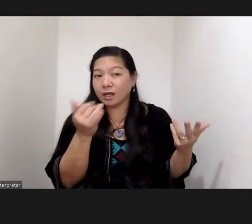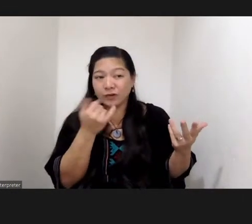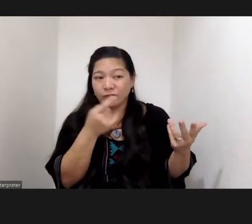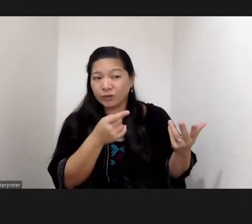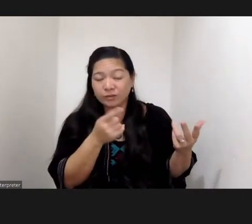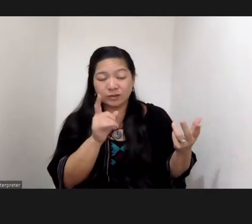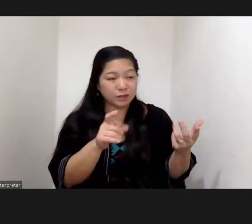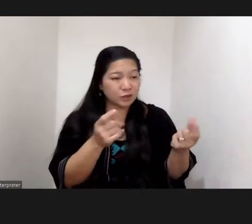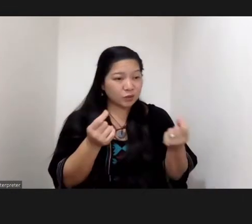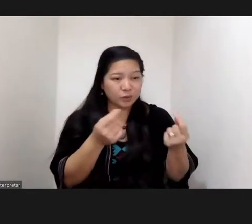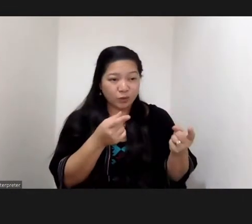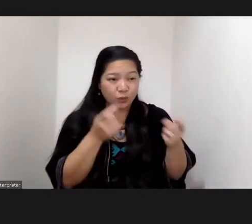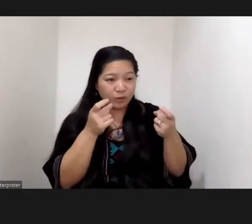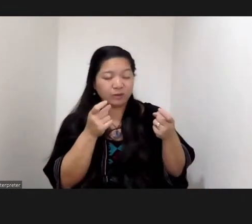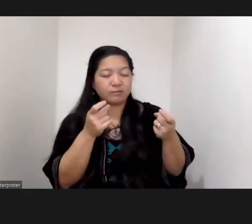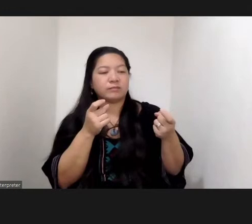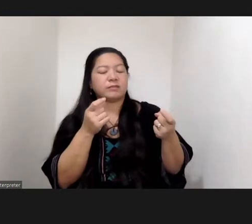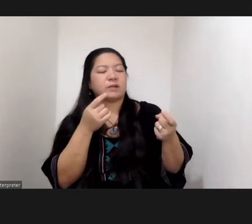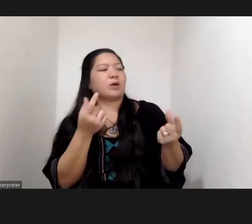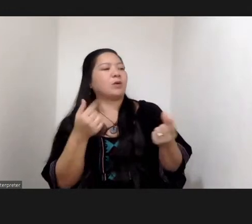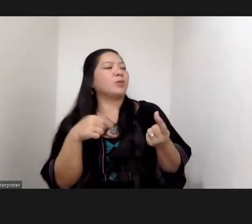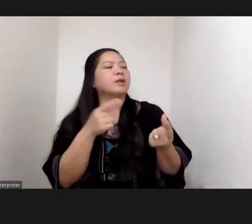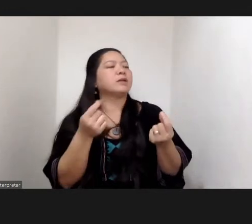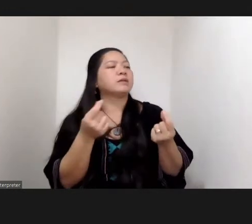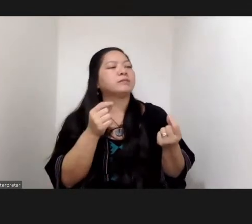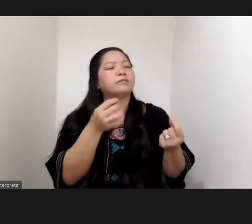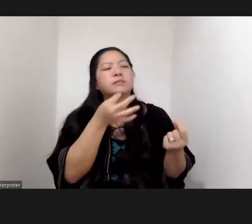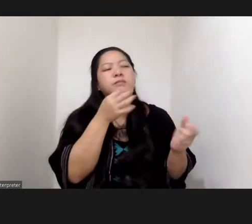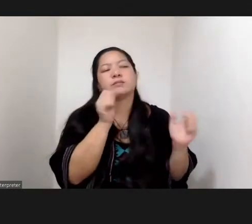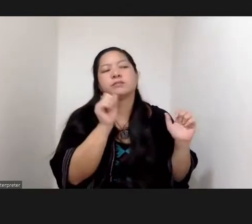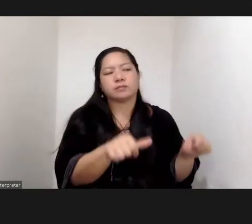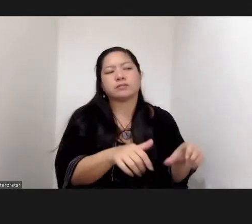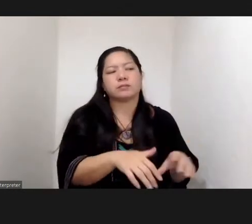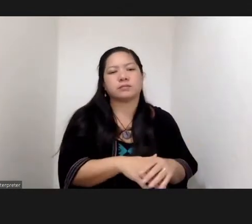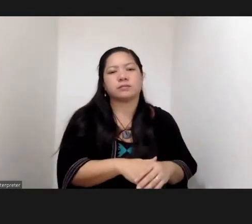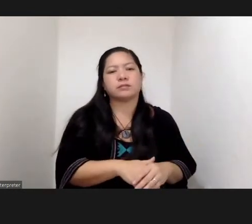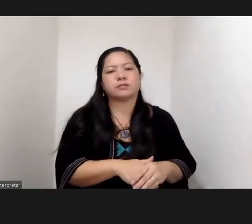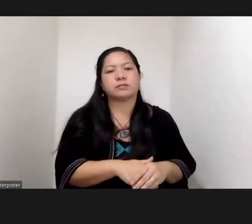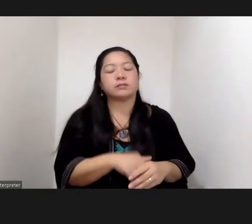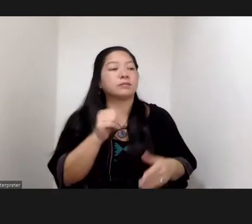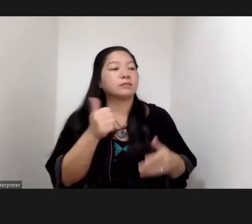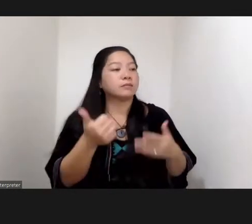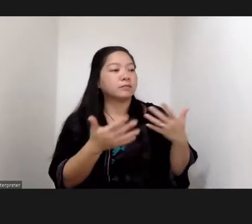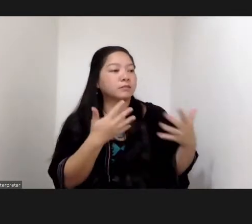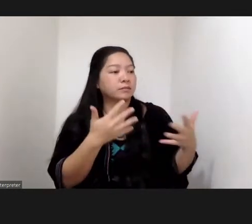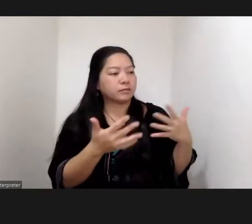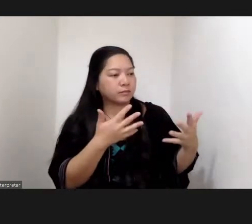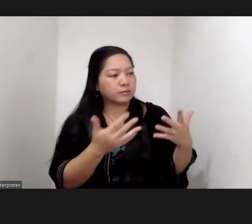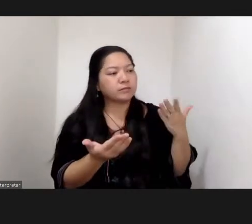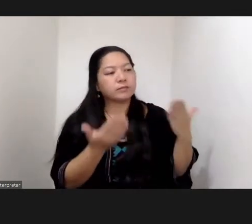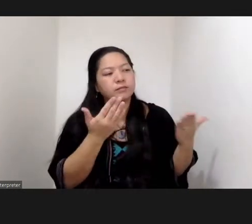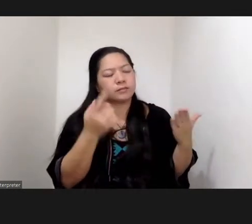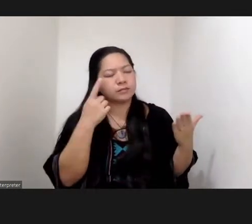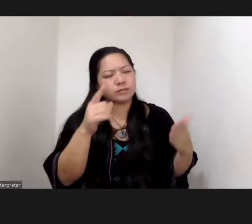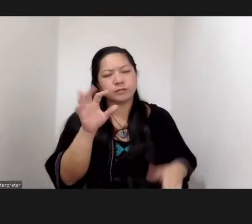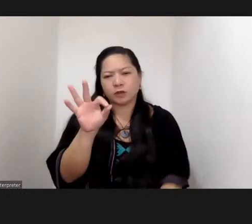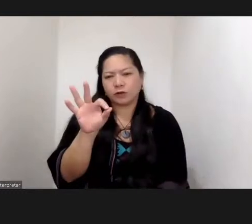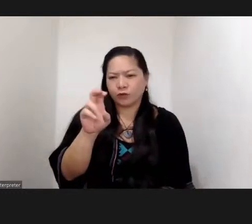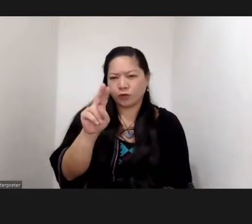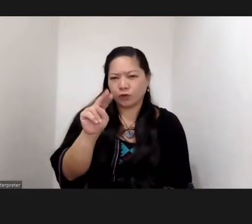this quickly and we need to do it as soon as possible. Anyway, maybe Fernando